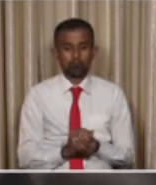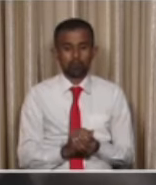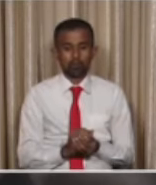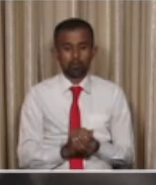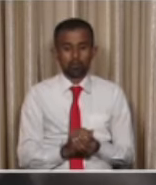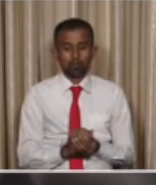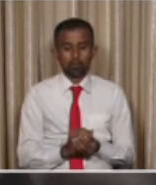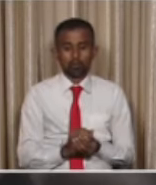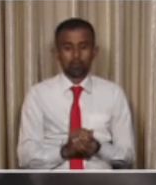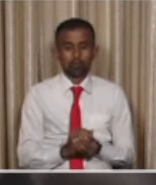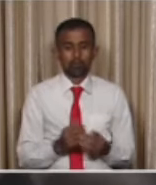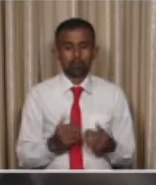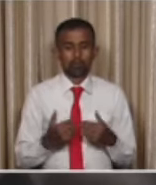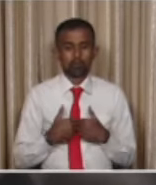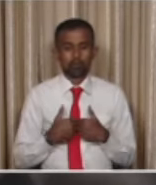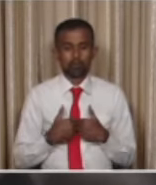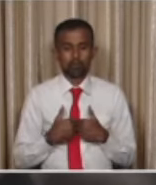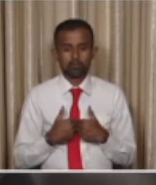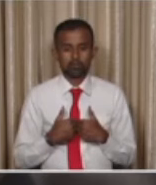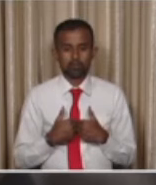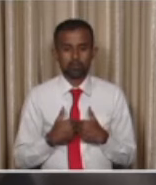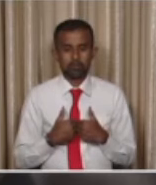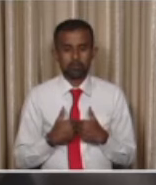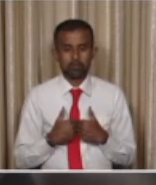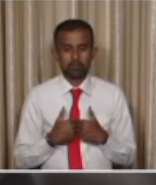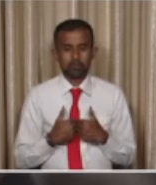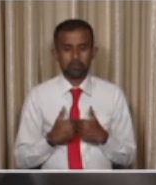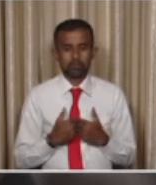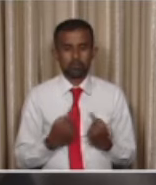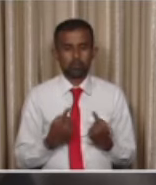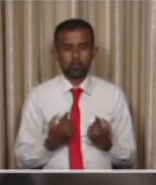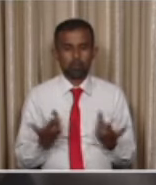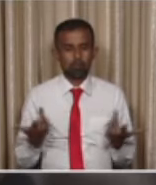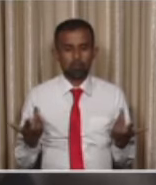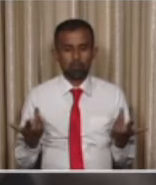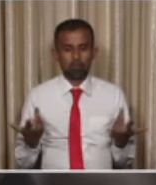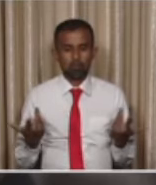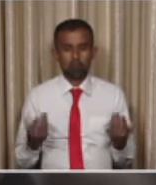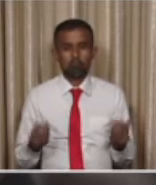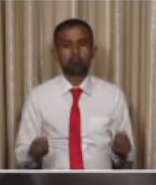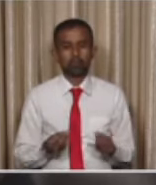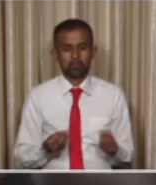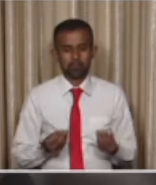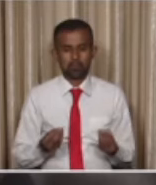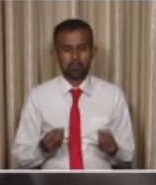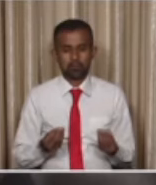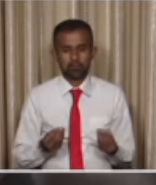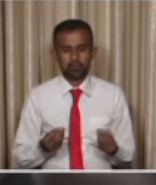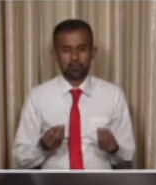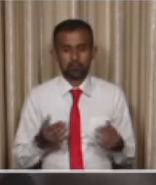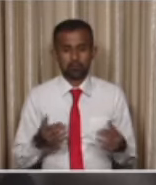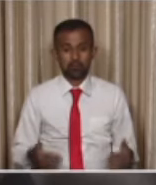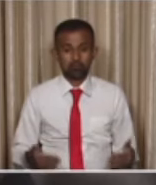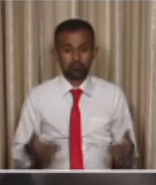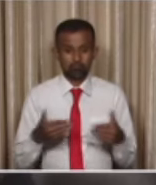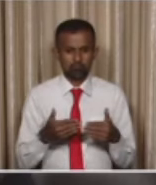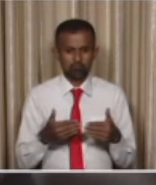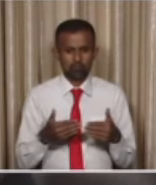useful or adequate for current purposes, and often we